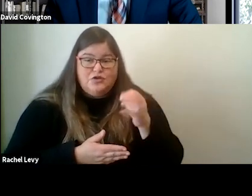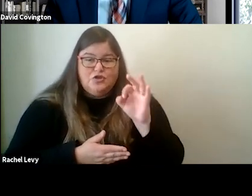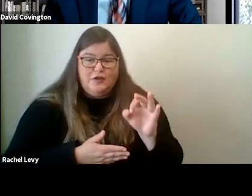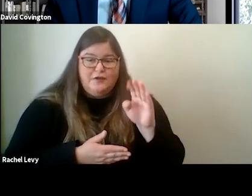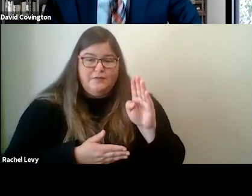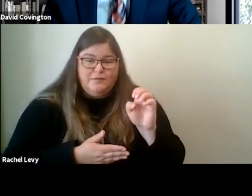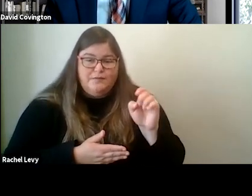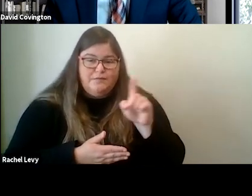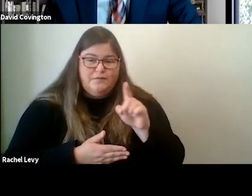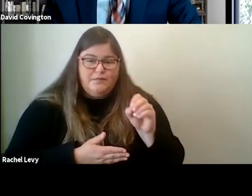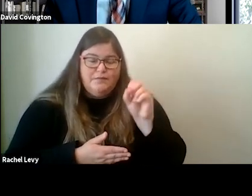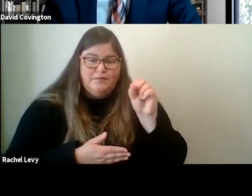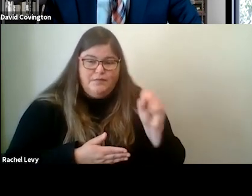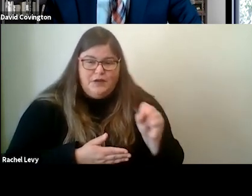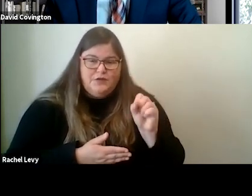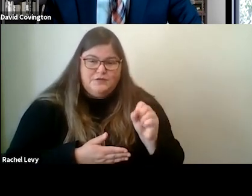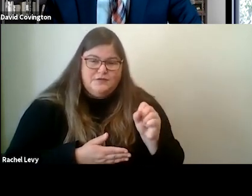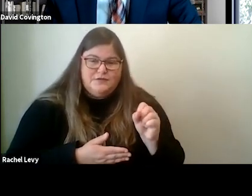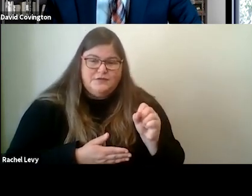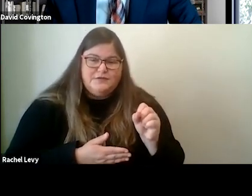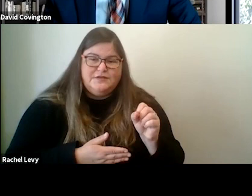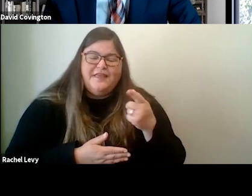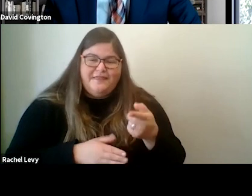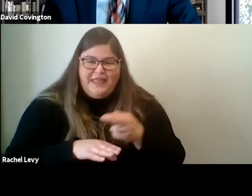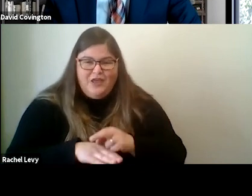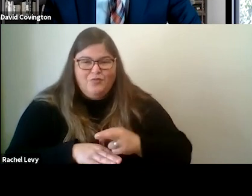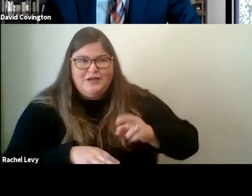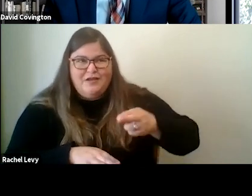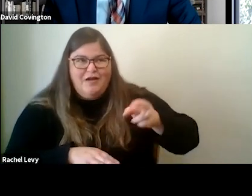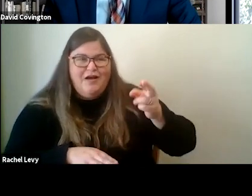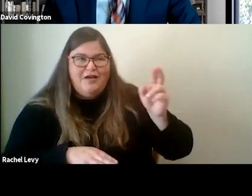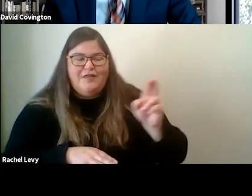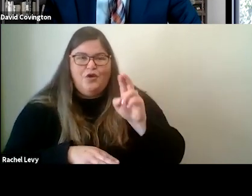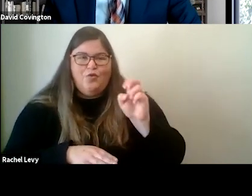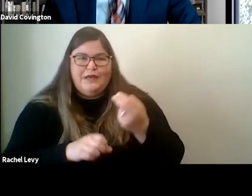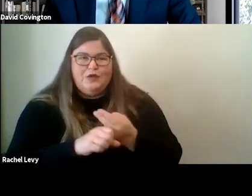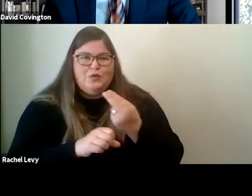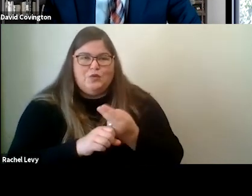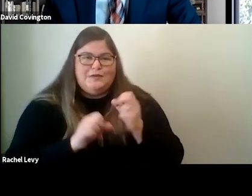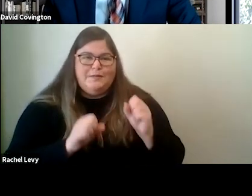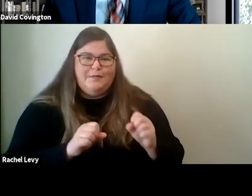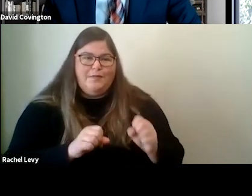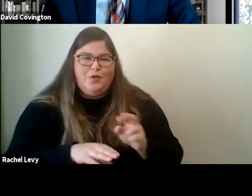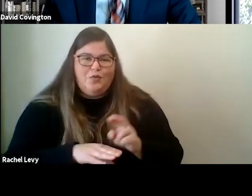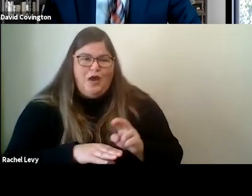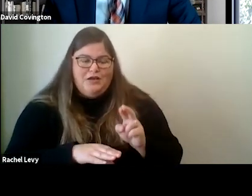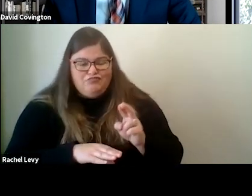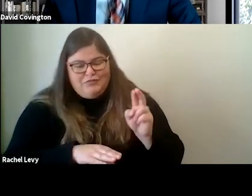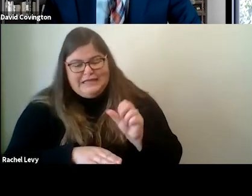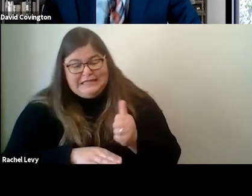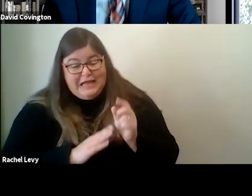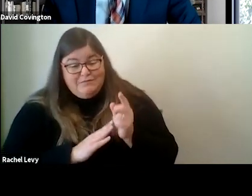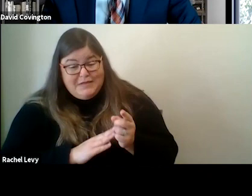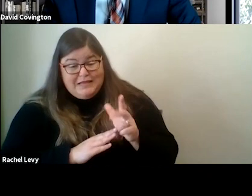Origin team on a reusable rocket in 10 minutes and 30 seconds, lifted off from the ground,